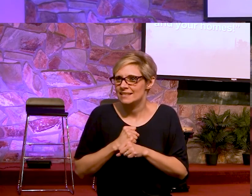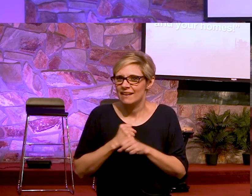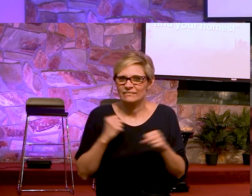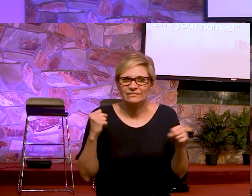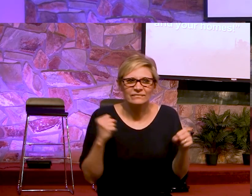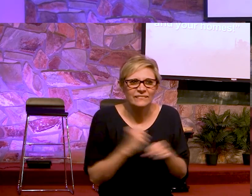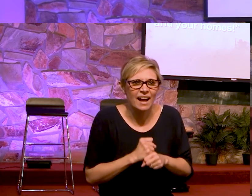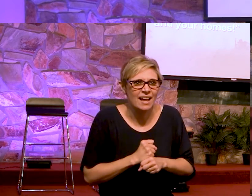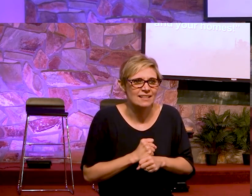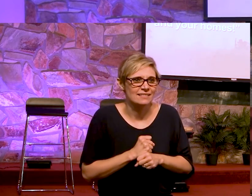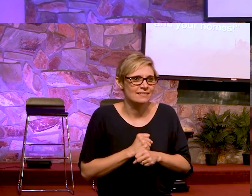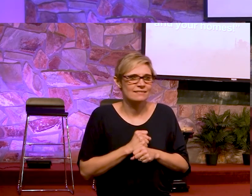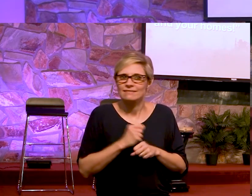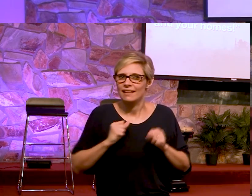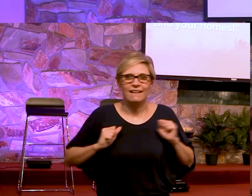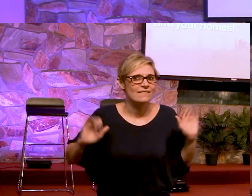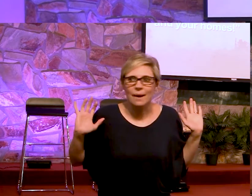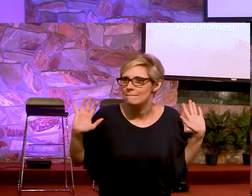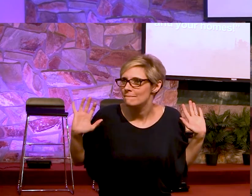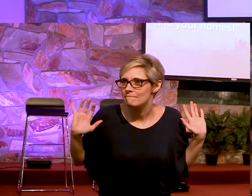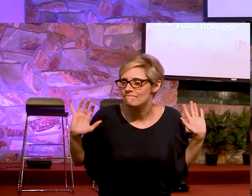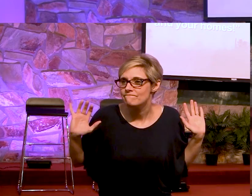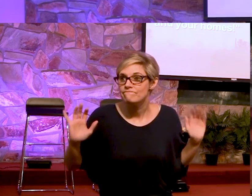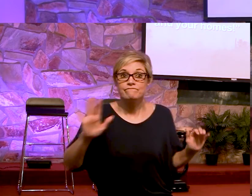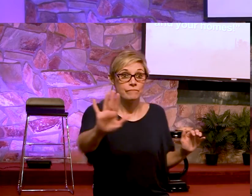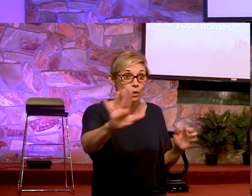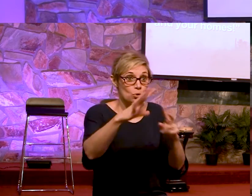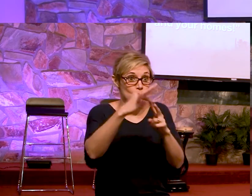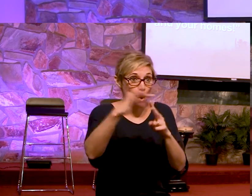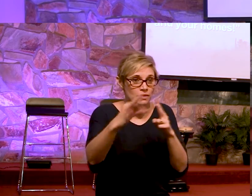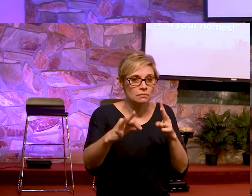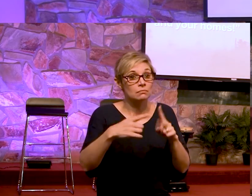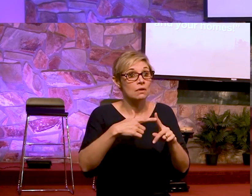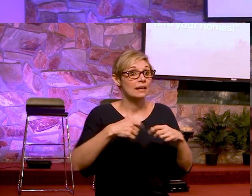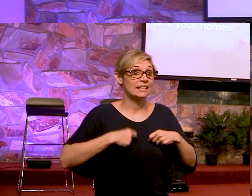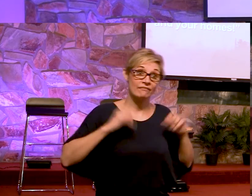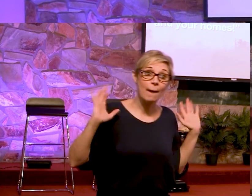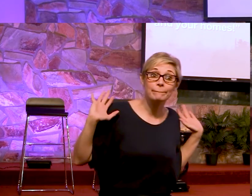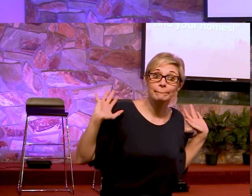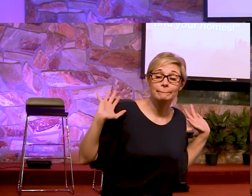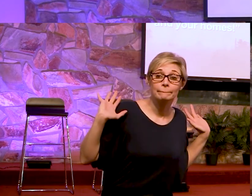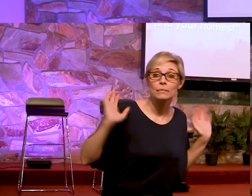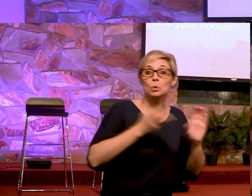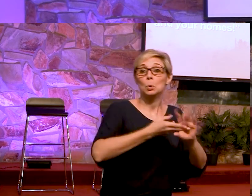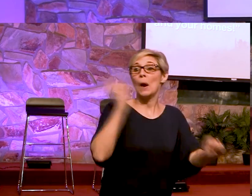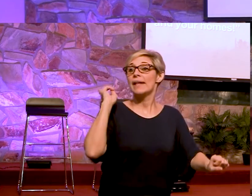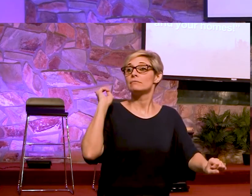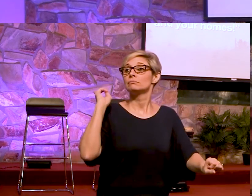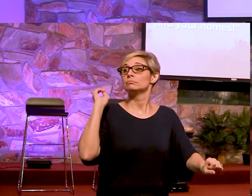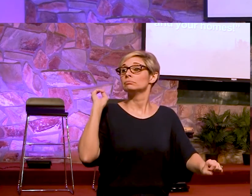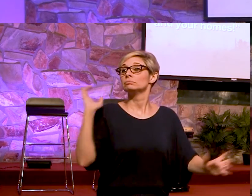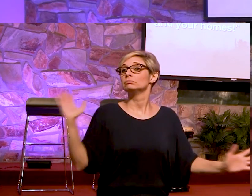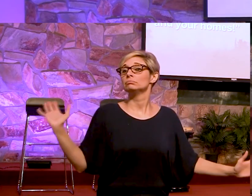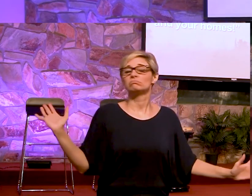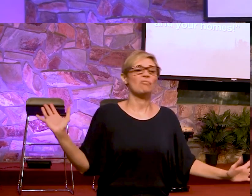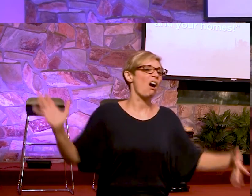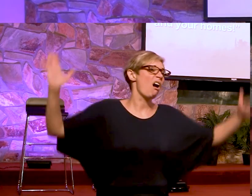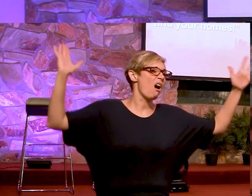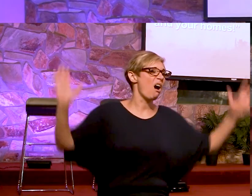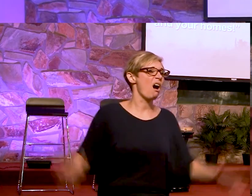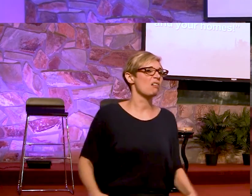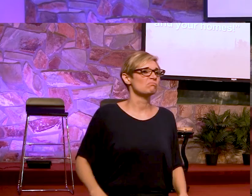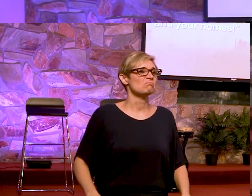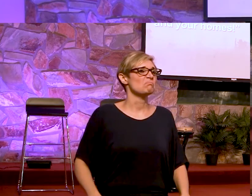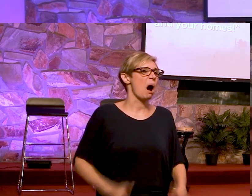Don't give up. Here's the choice. You can give up, you can quit, you can throw in the towel, you can pack your bags,